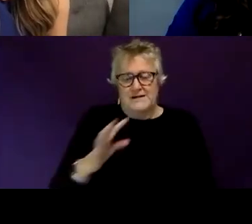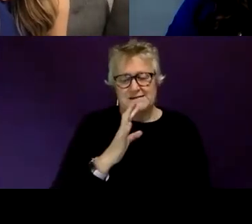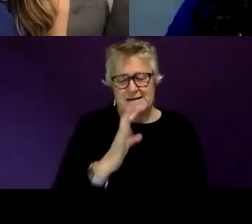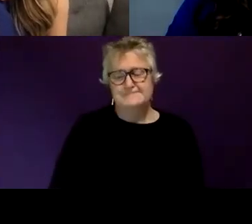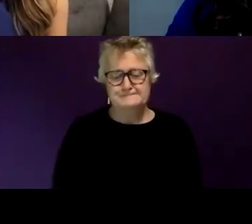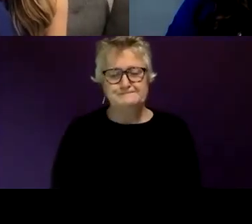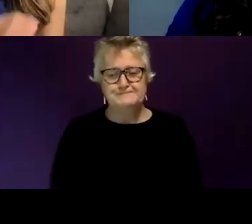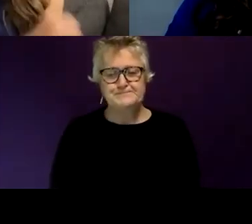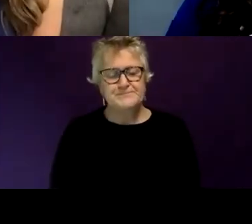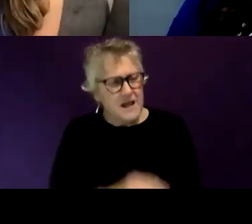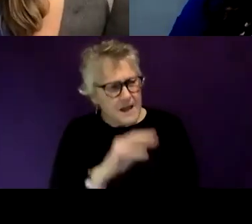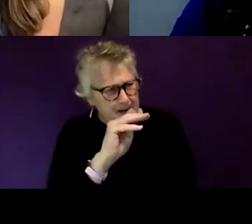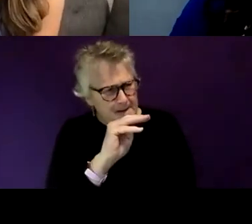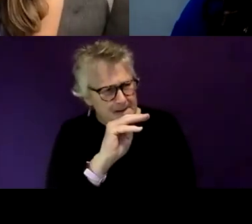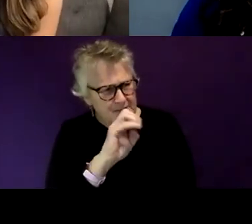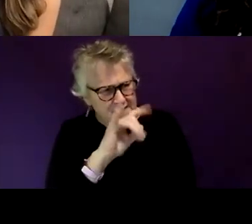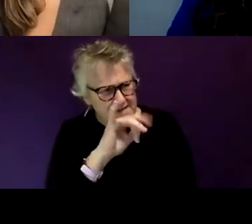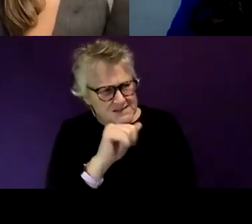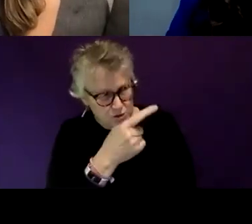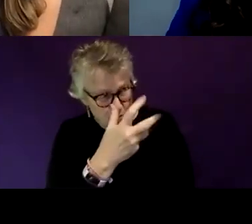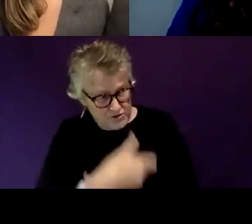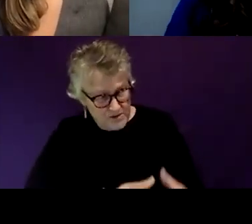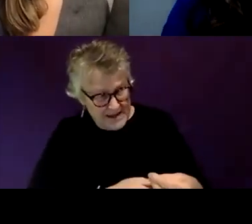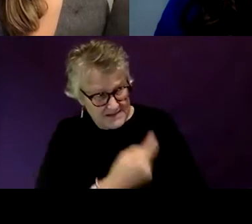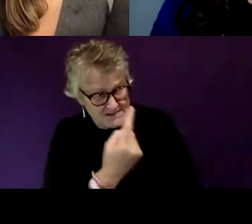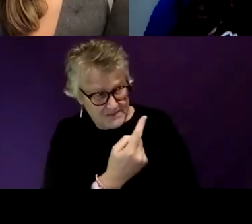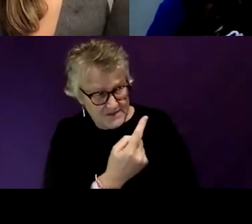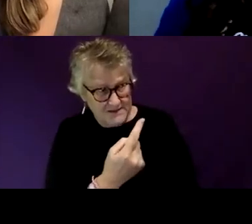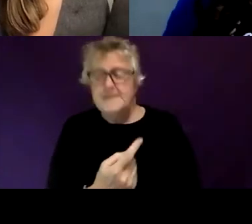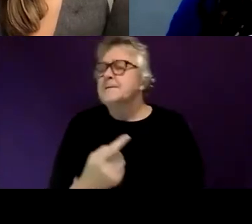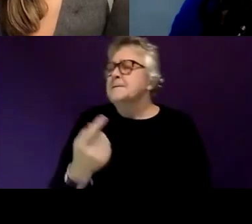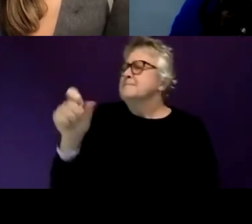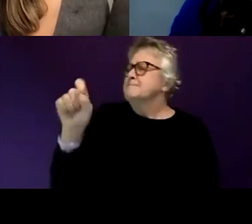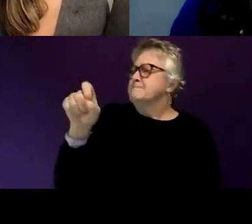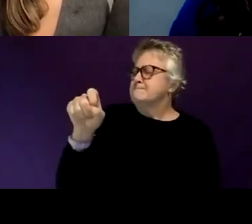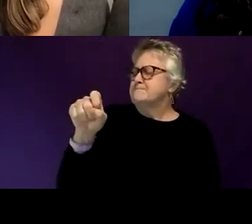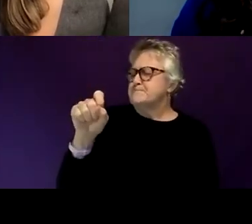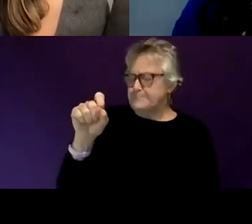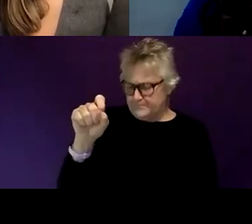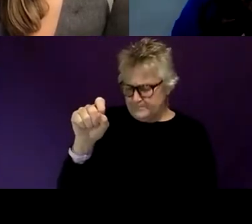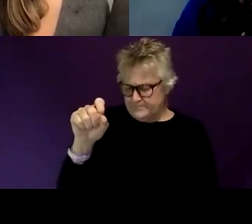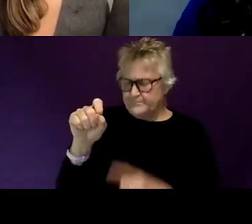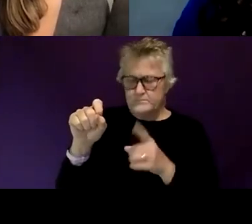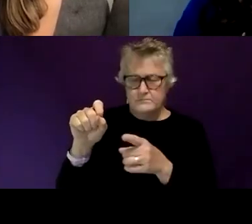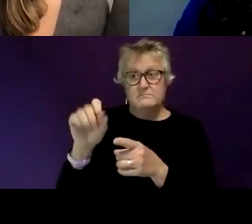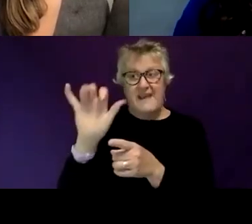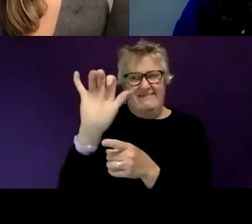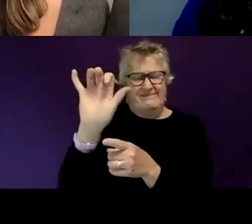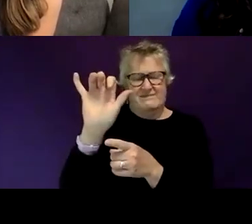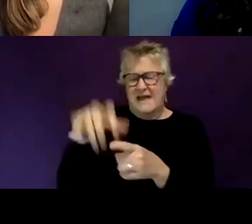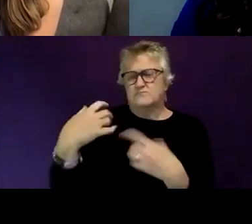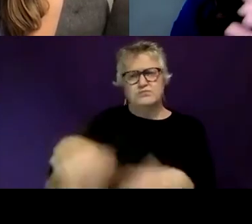Melissa, you wanted to add something? Yeah, Jessica, and you know how that was so important for